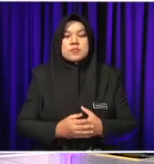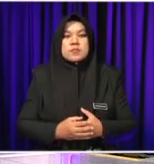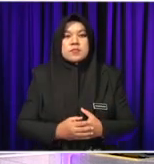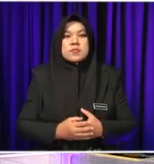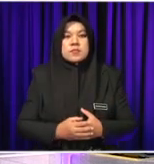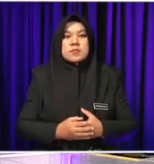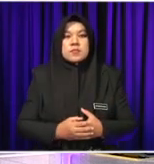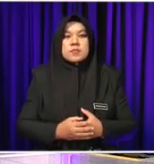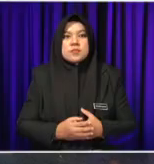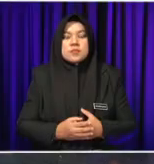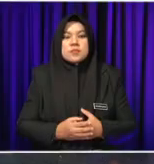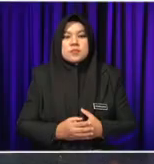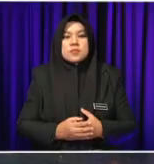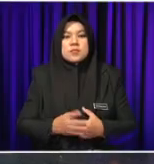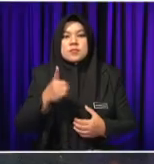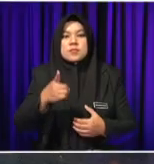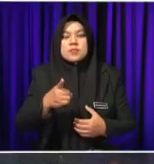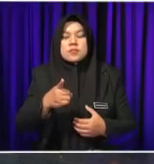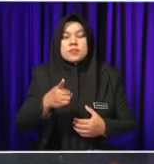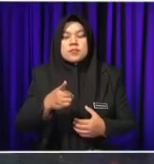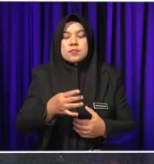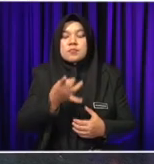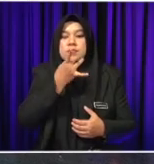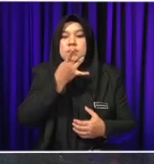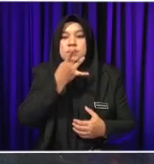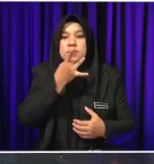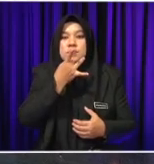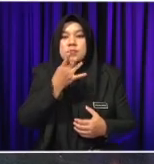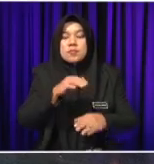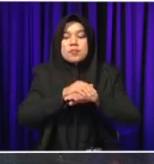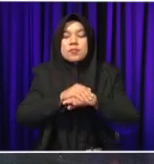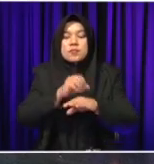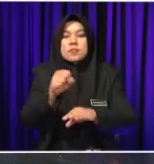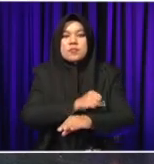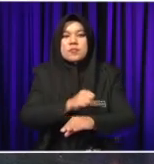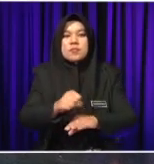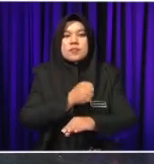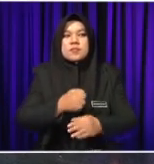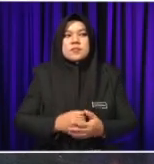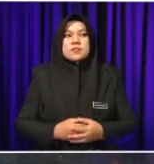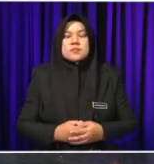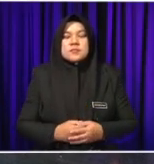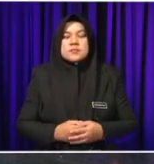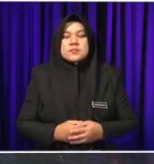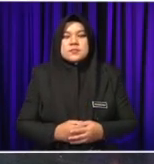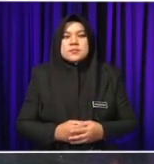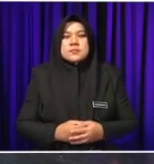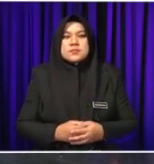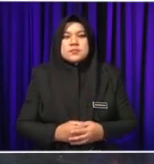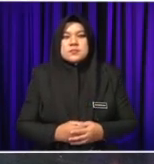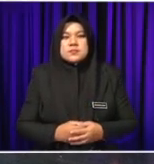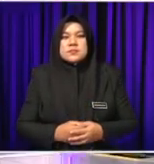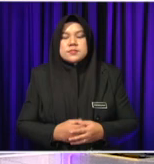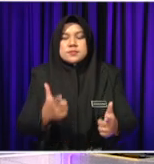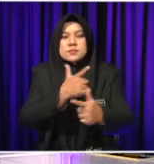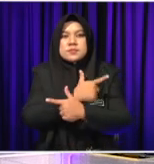Shafika, what is your favorite English song so far? It can be on any it can be on any team, doesn't matter. What's your favorite English song? I